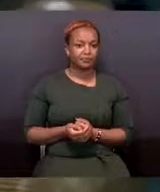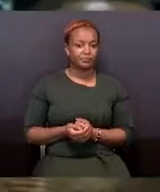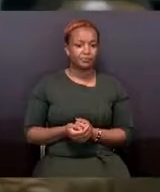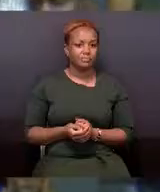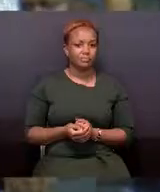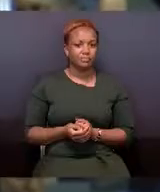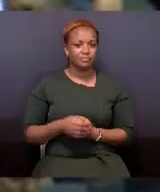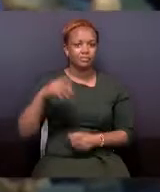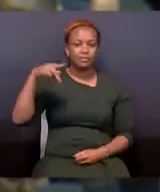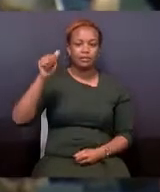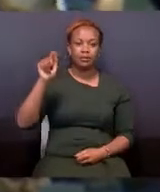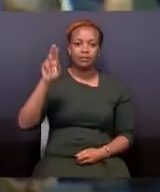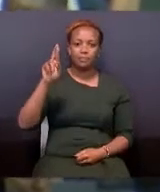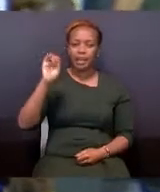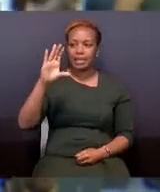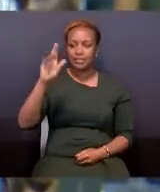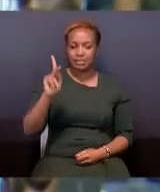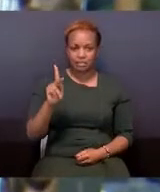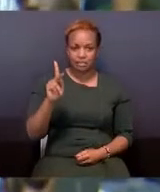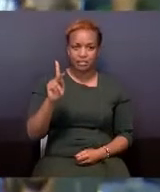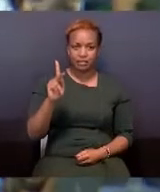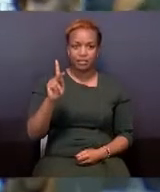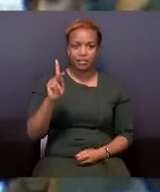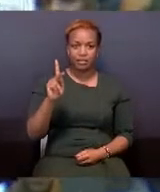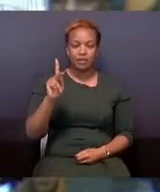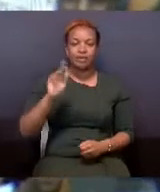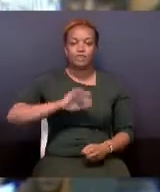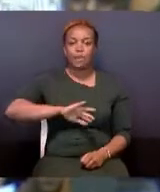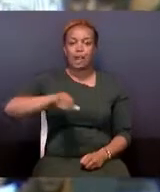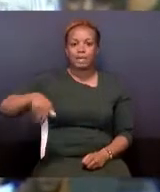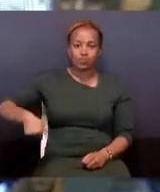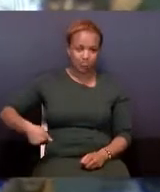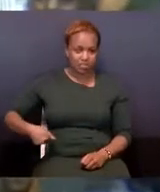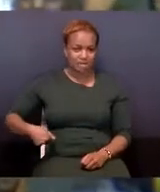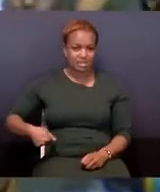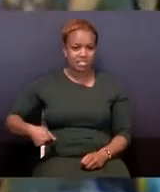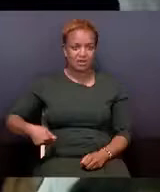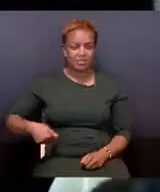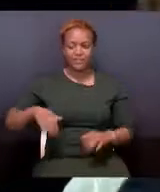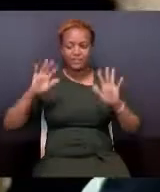Then we have Patrick Magic Mboma from Cameroon.